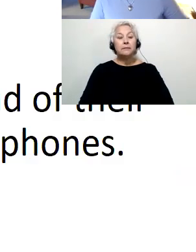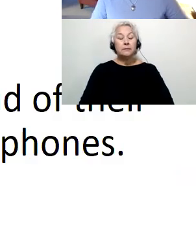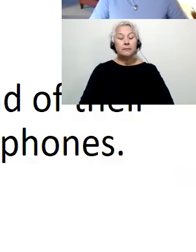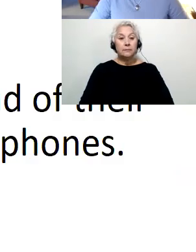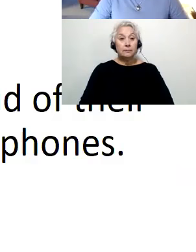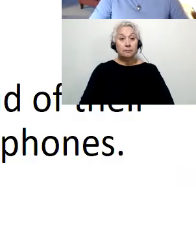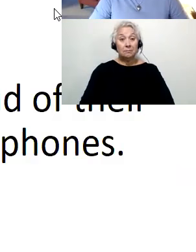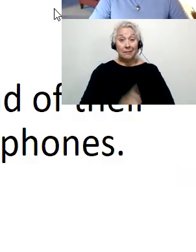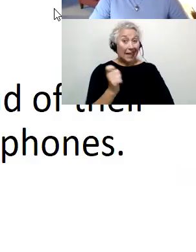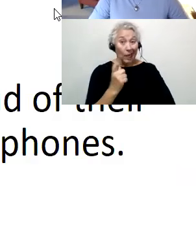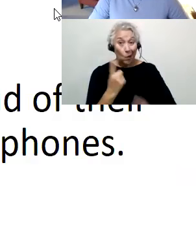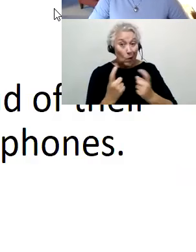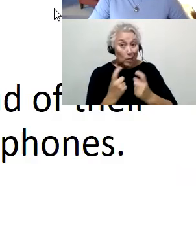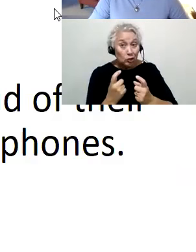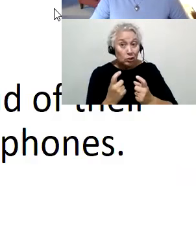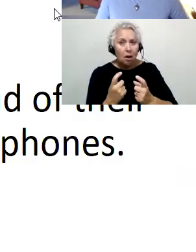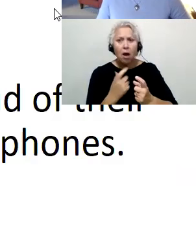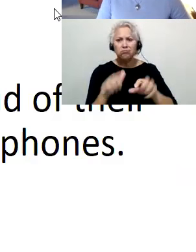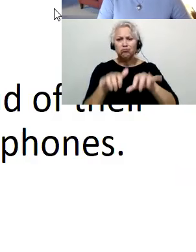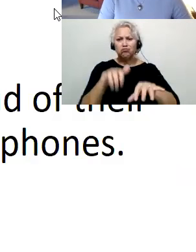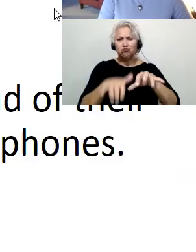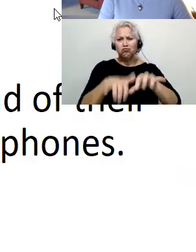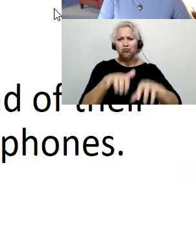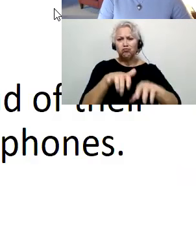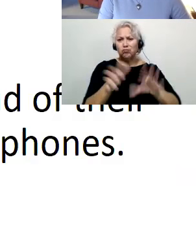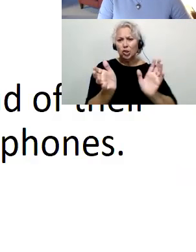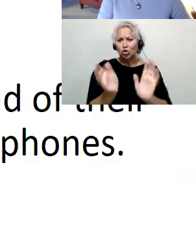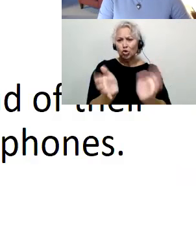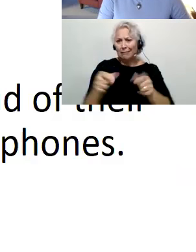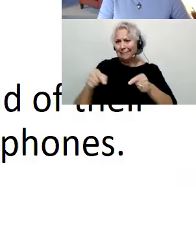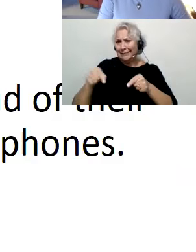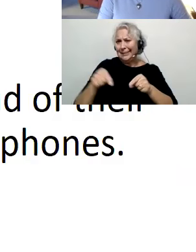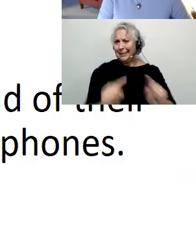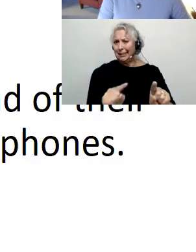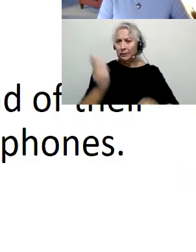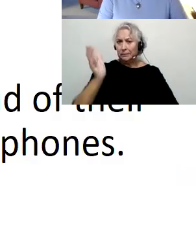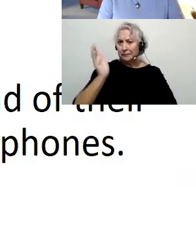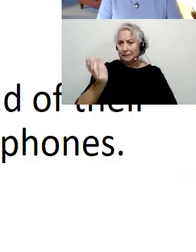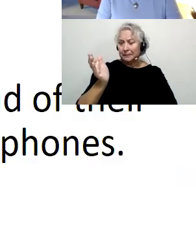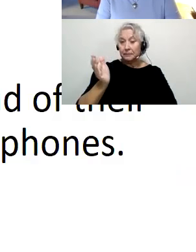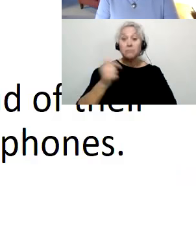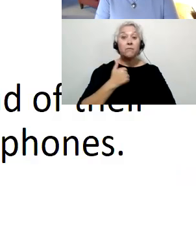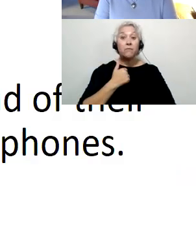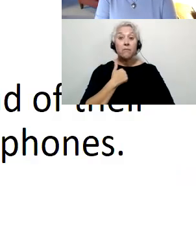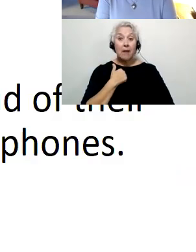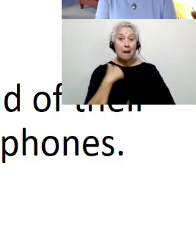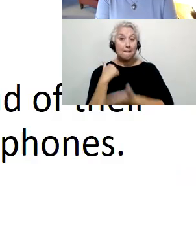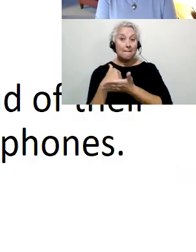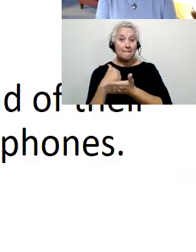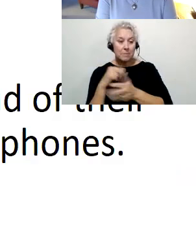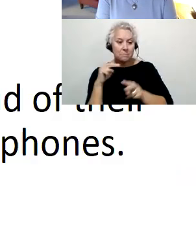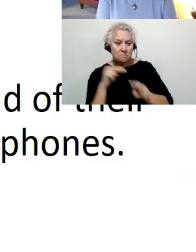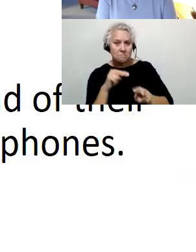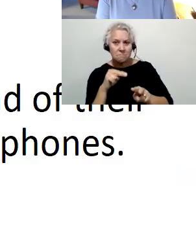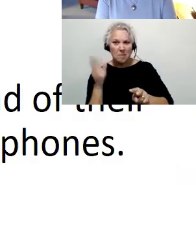If you have any questions, please put your questions in the chat box throughout the presentation. I will be assisting Gretchen,